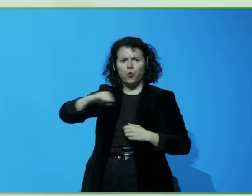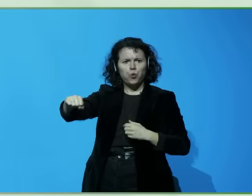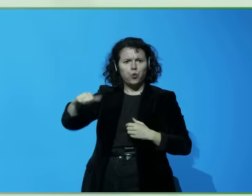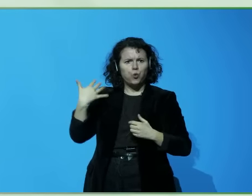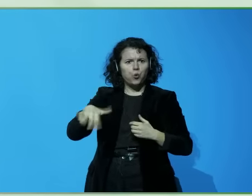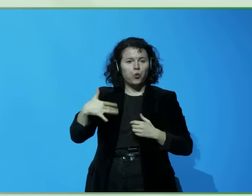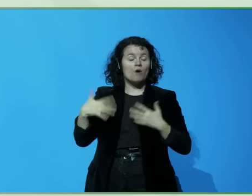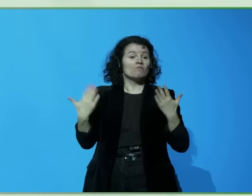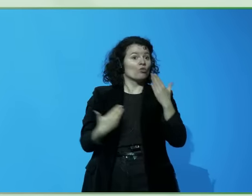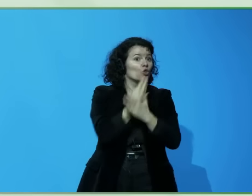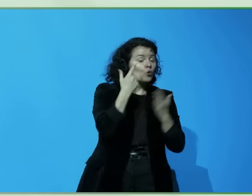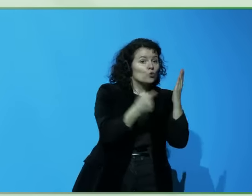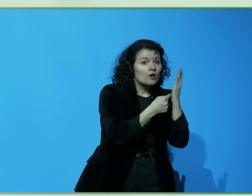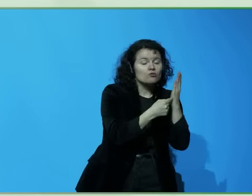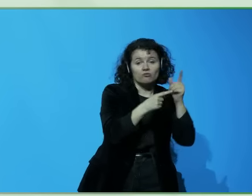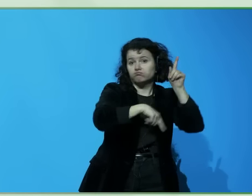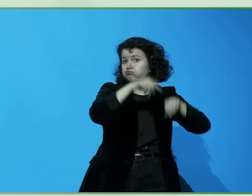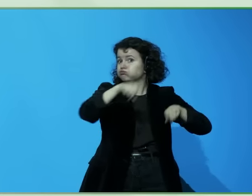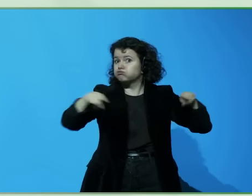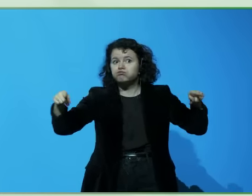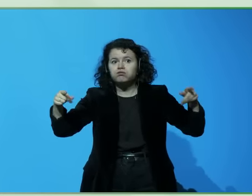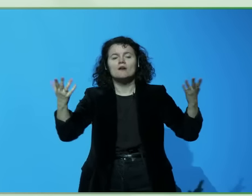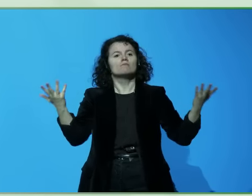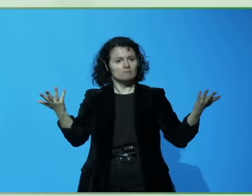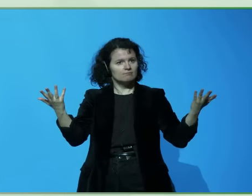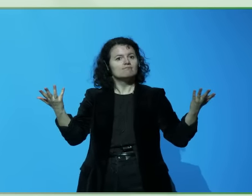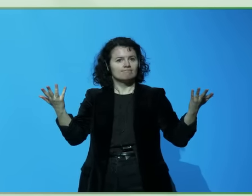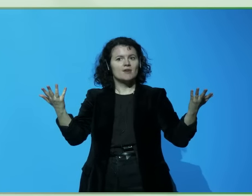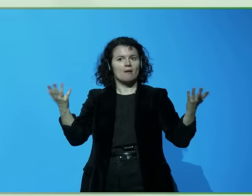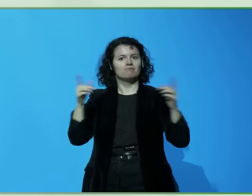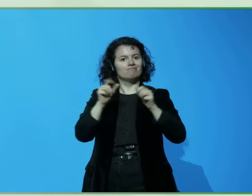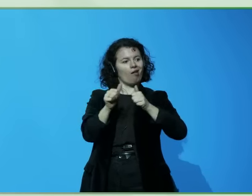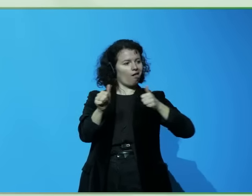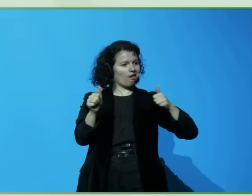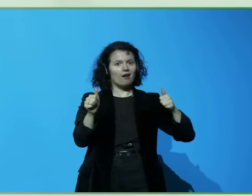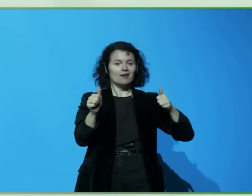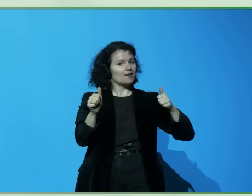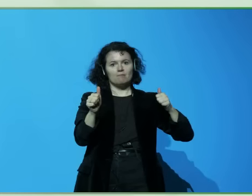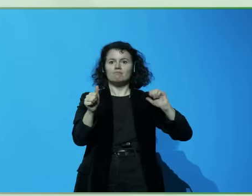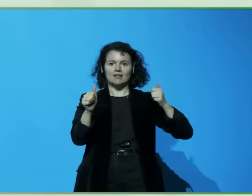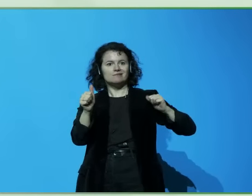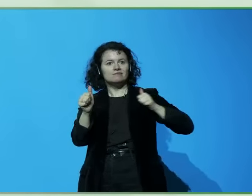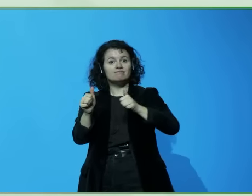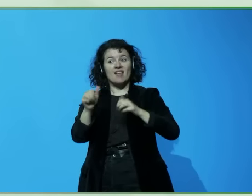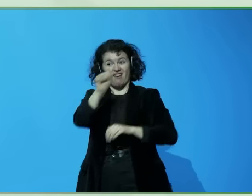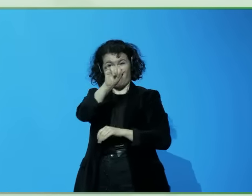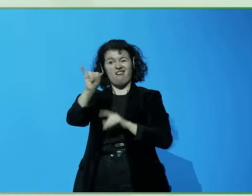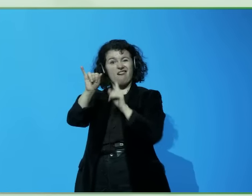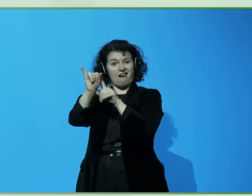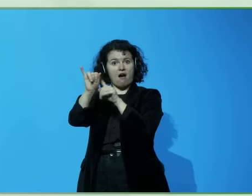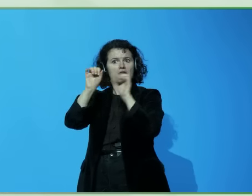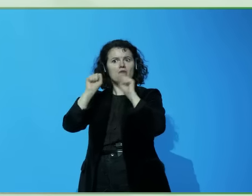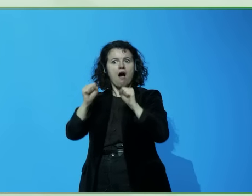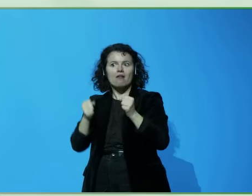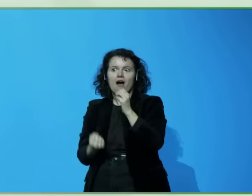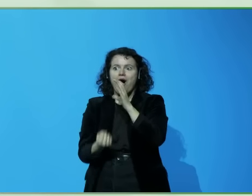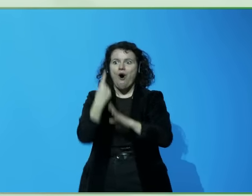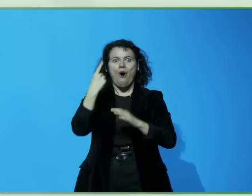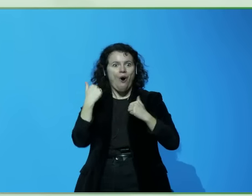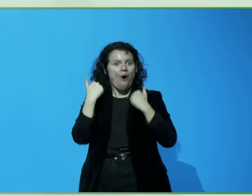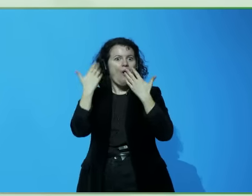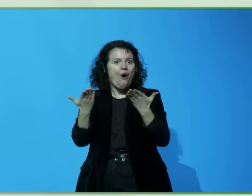speed. It holds immense promise, but it also poses great risk. Meanwhile, crises